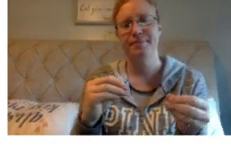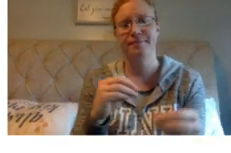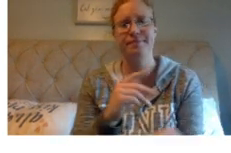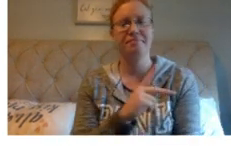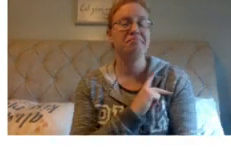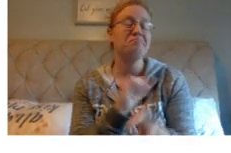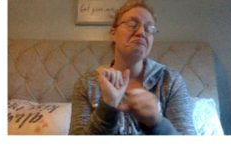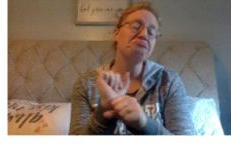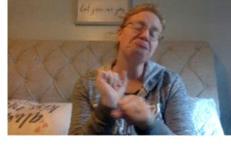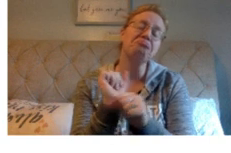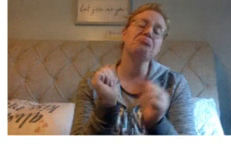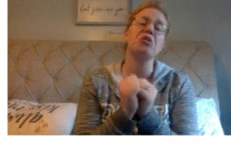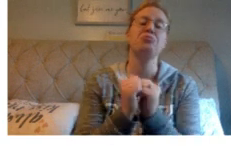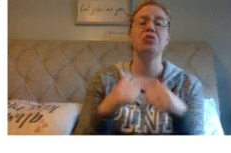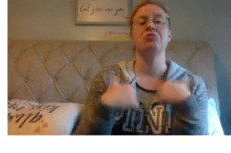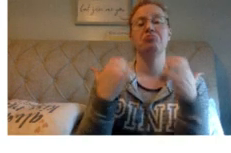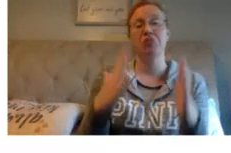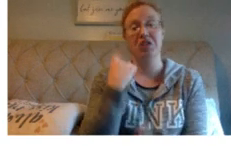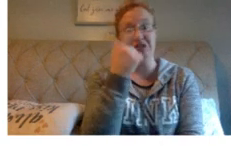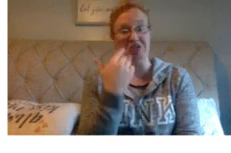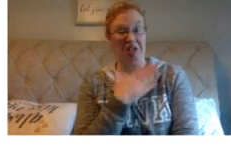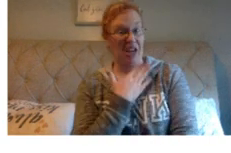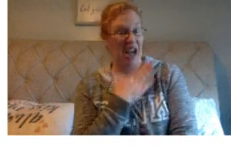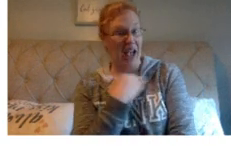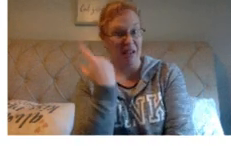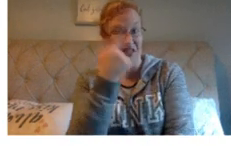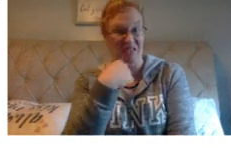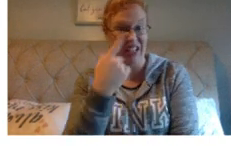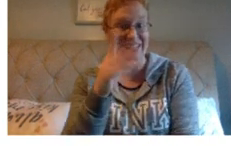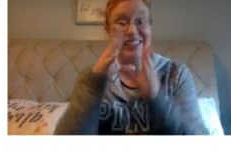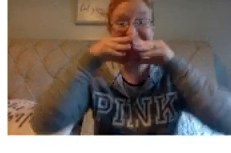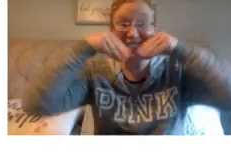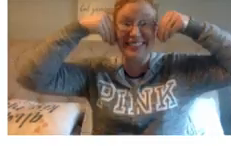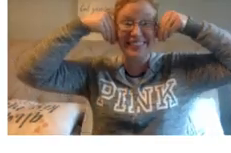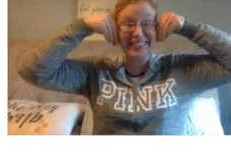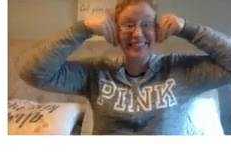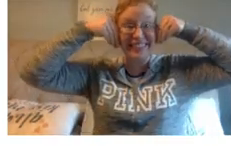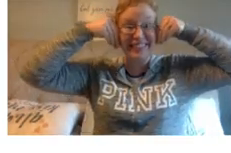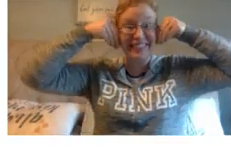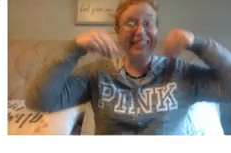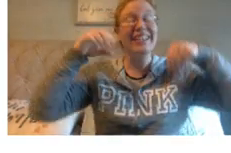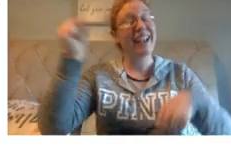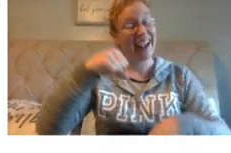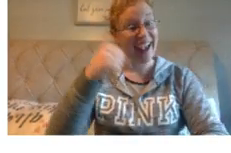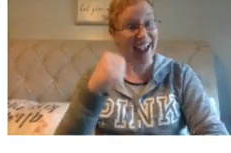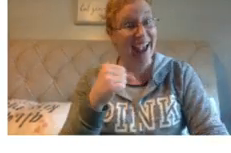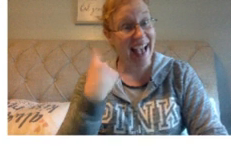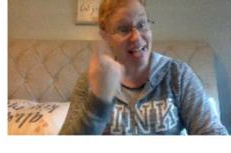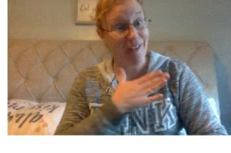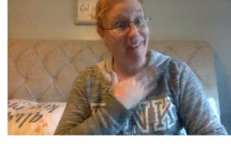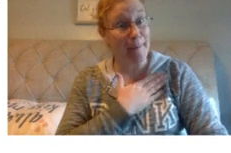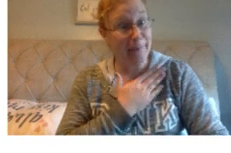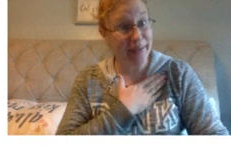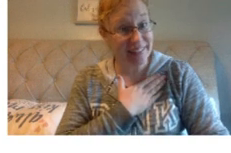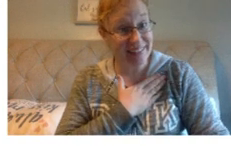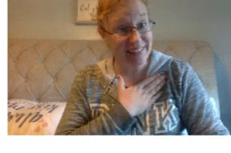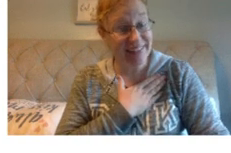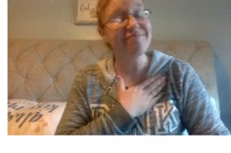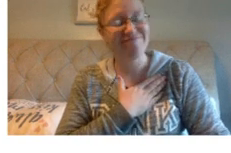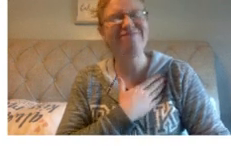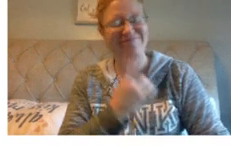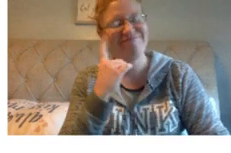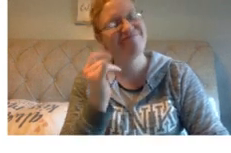Keisha is working with the residents. Does she look happy? Look at her face. Is she smiling? Yeah, does she look happy?